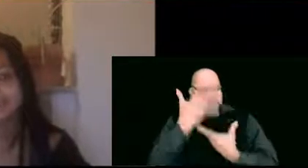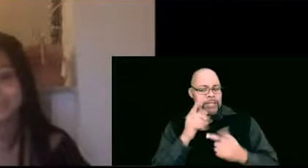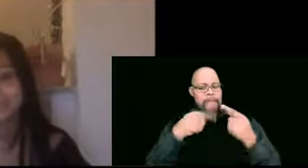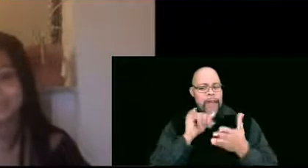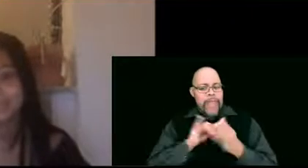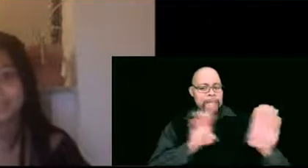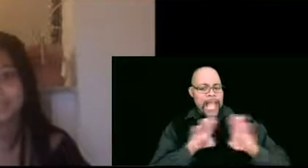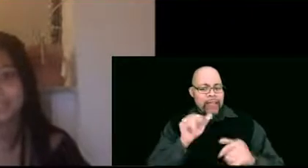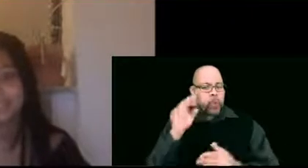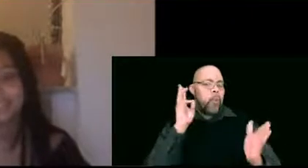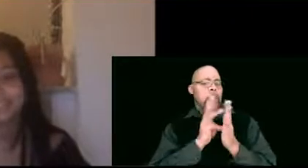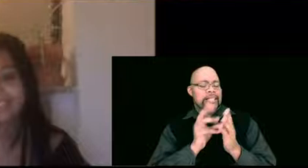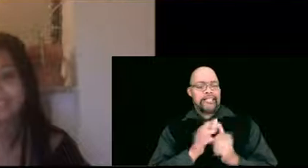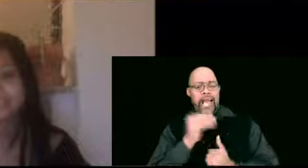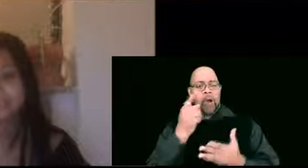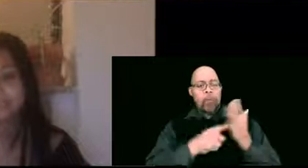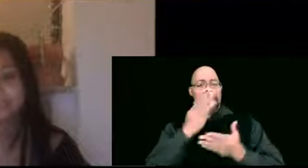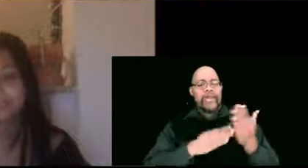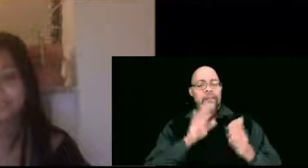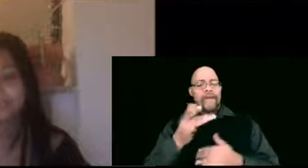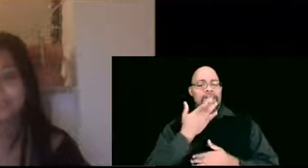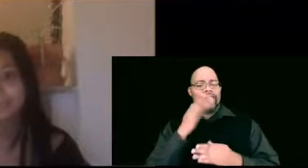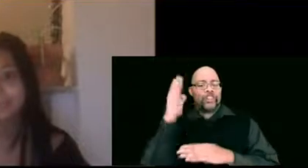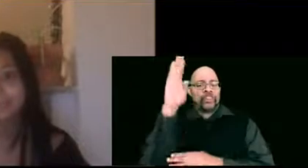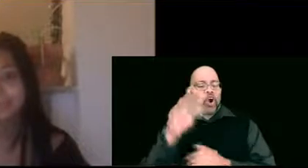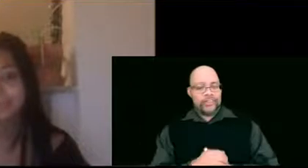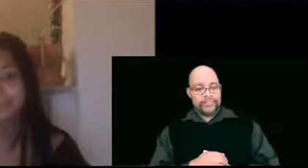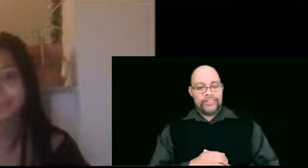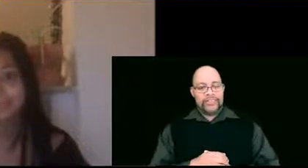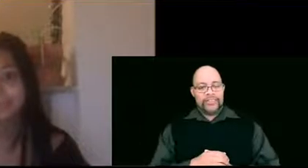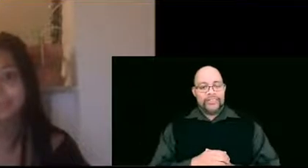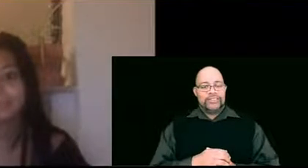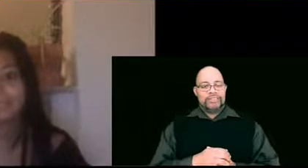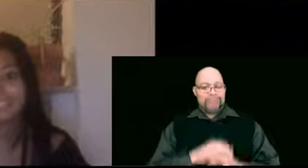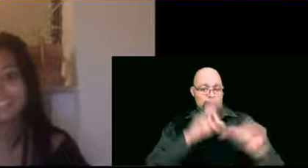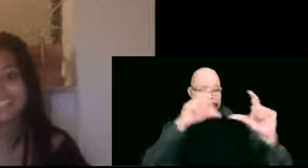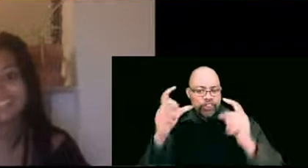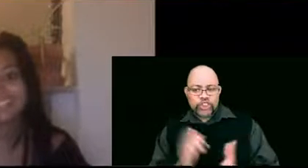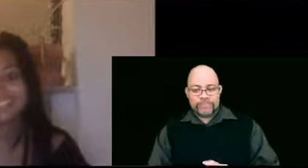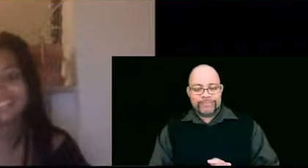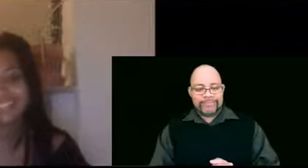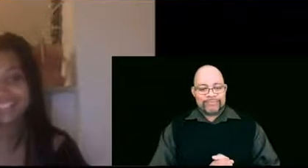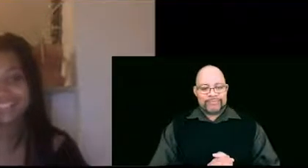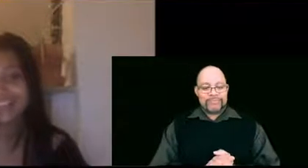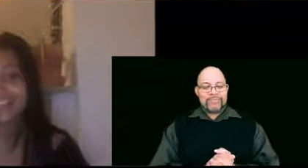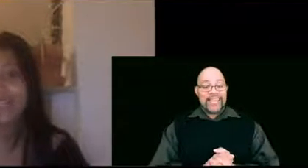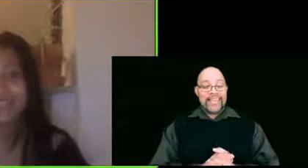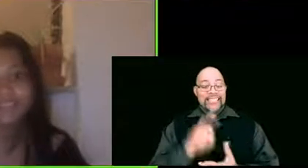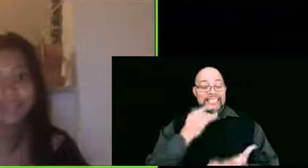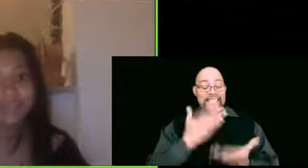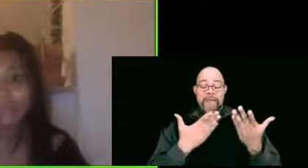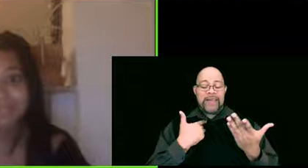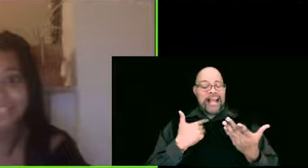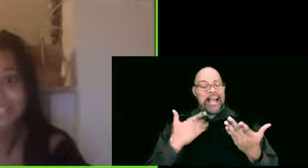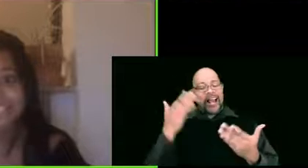little more insight into the behaviors that you've witnessed and what are some of your favorite sharks to photograph? I'm